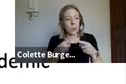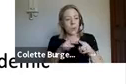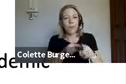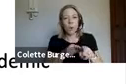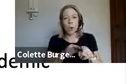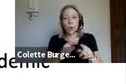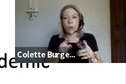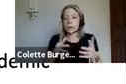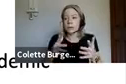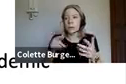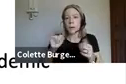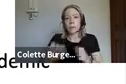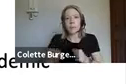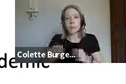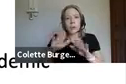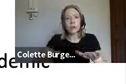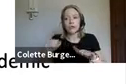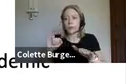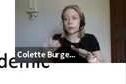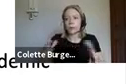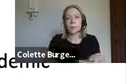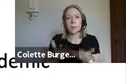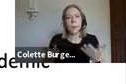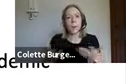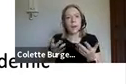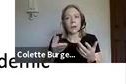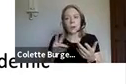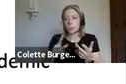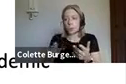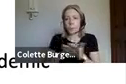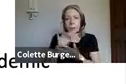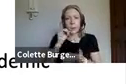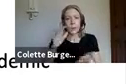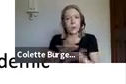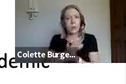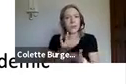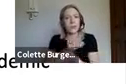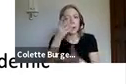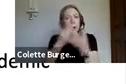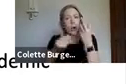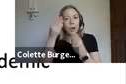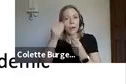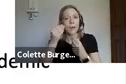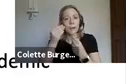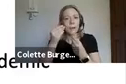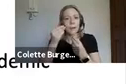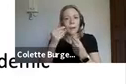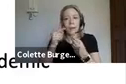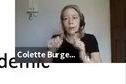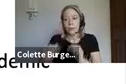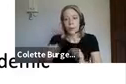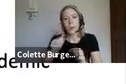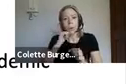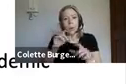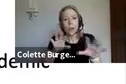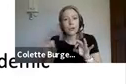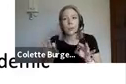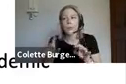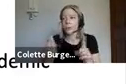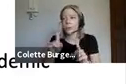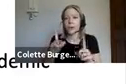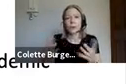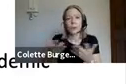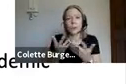developing an enjoyment of learning is far more likely to happen in a context where children are making choices of what to play, who to play